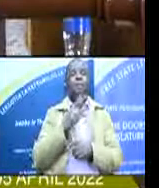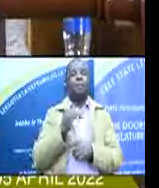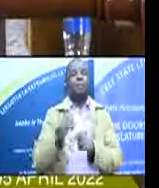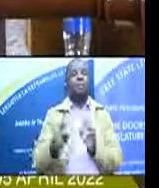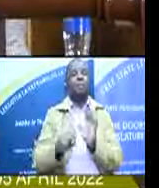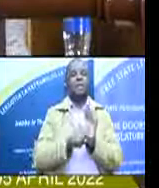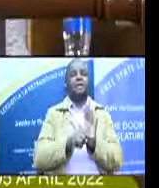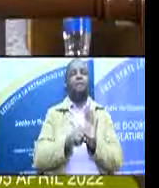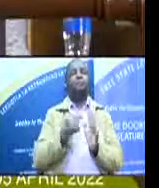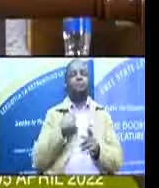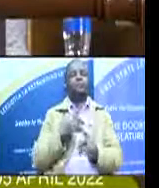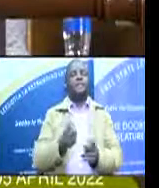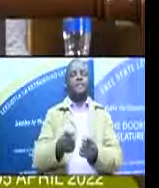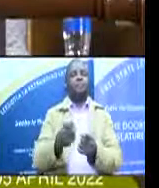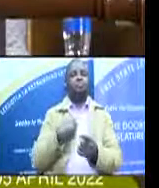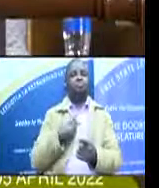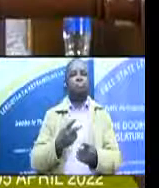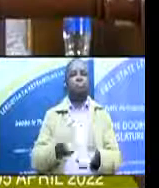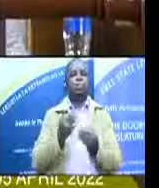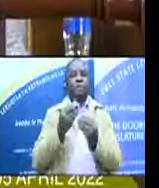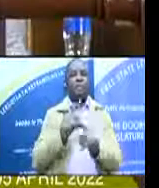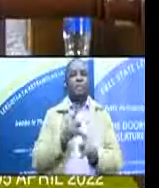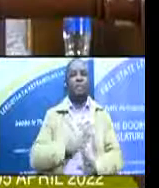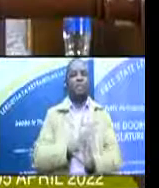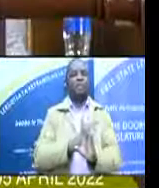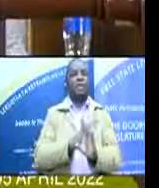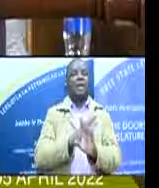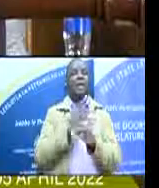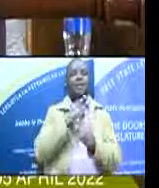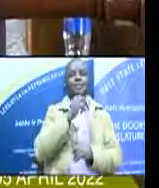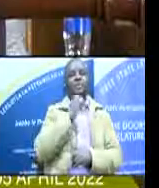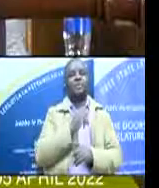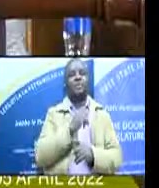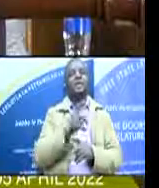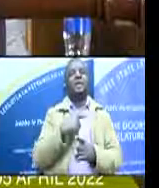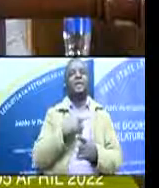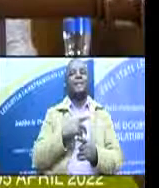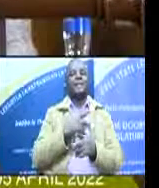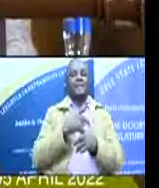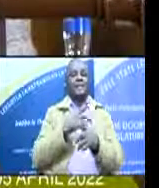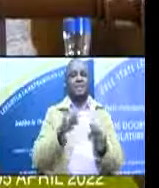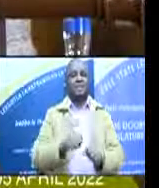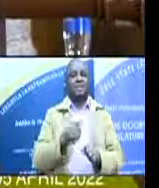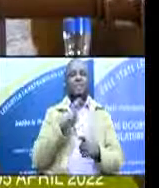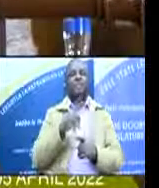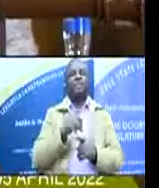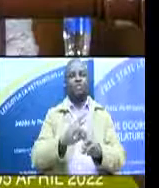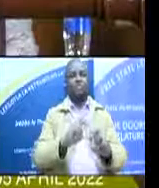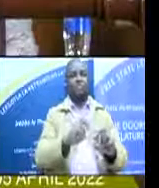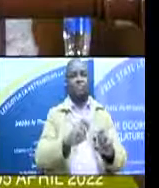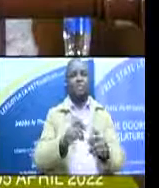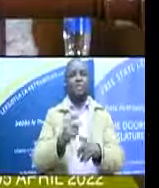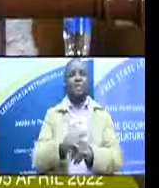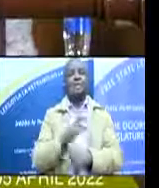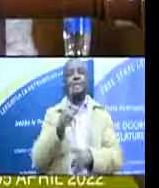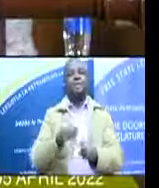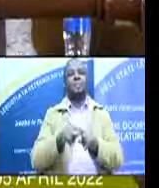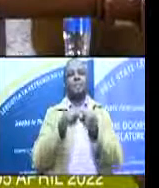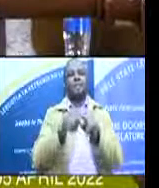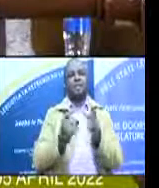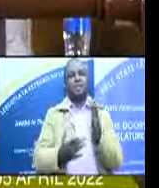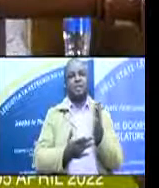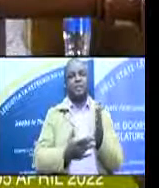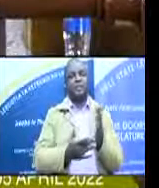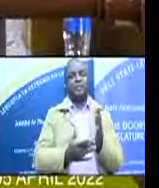outbreak, we quickly contained this threat through our dedicated trace and track efforts that were technologically based. We